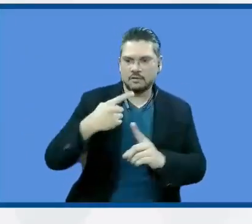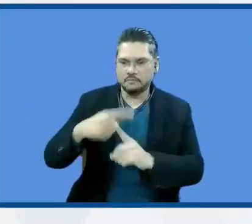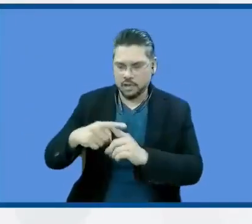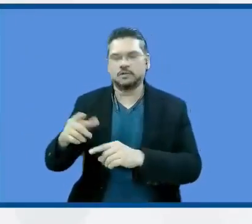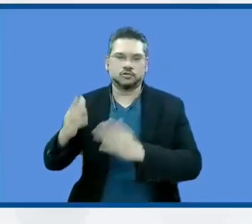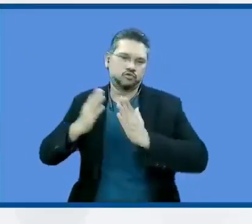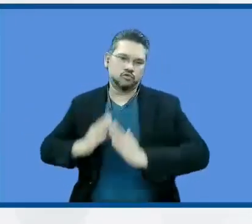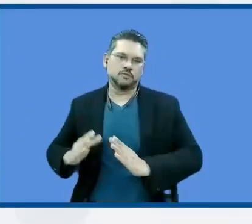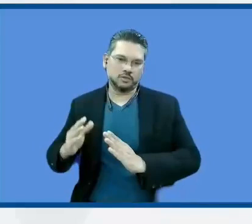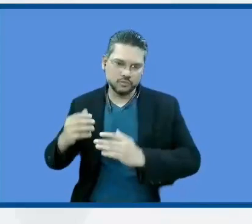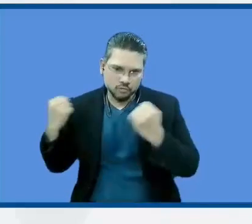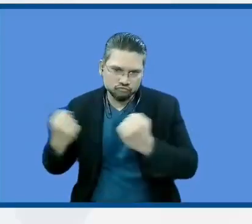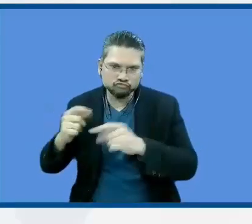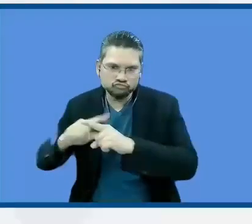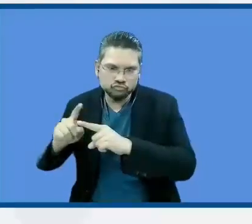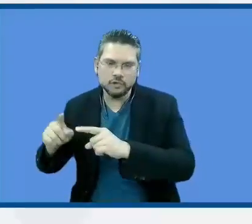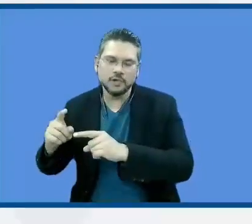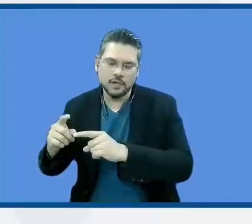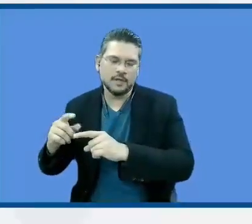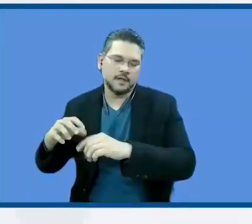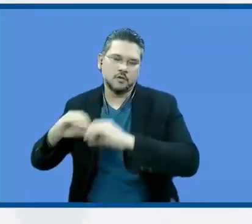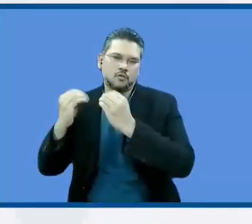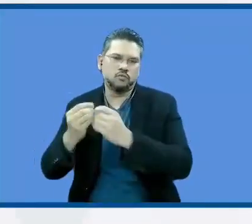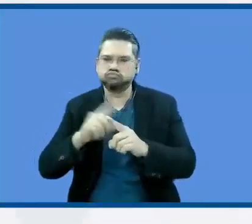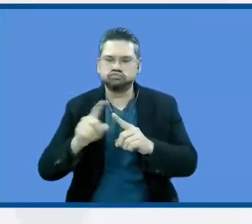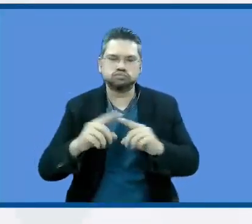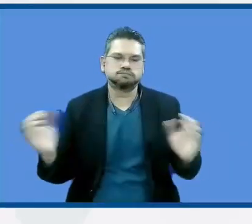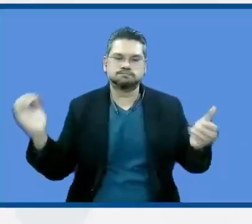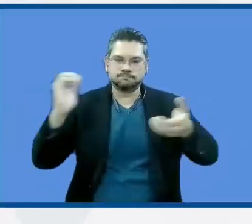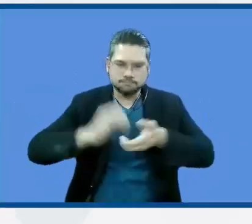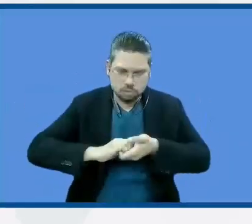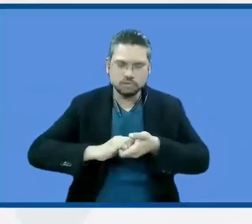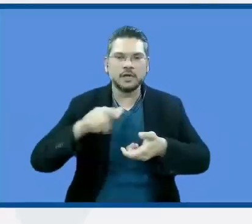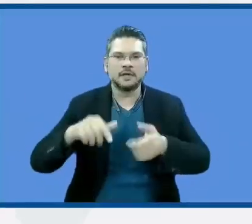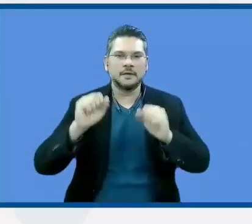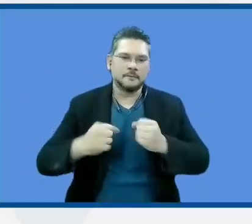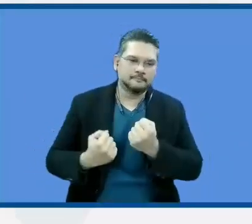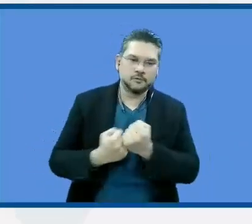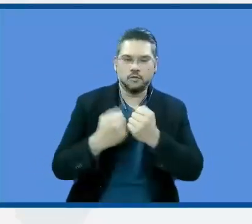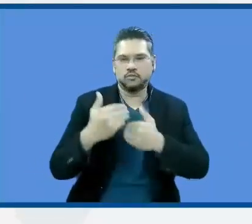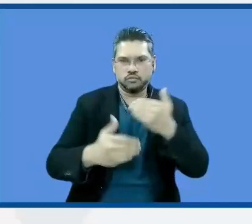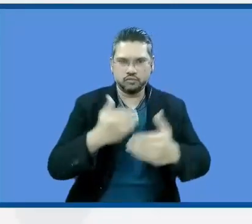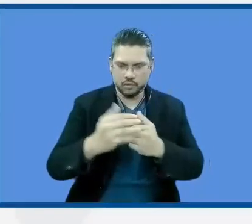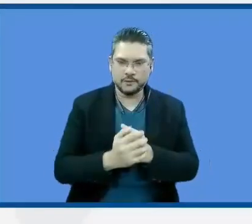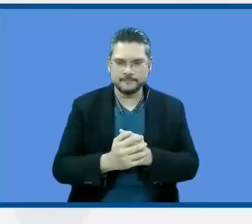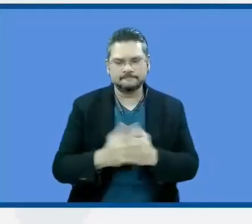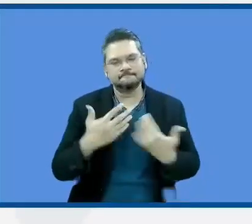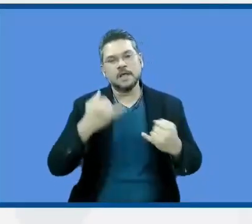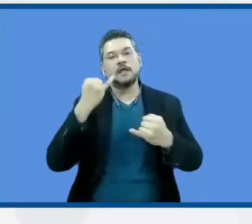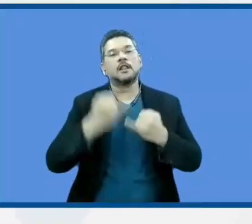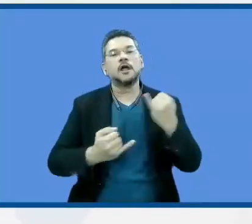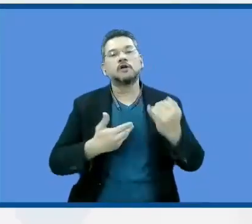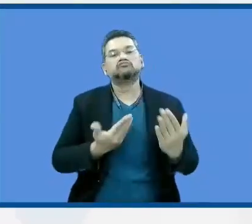management competence, but very much supporting it. Now I come to conclude with my proposal. The